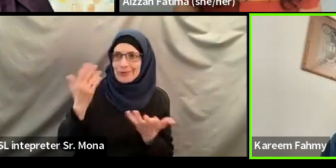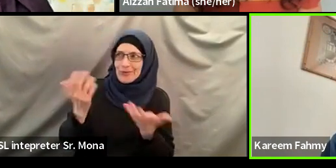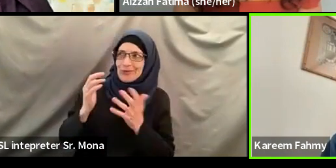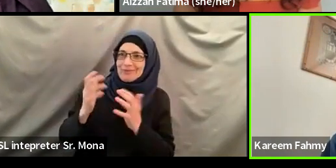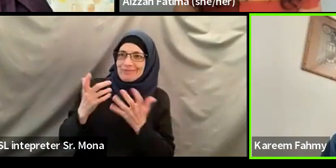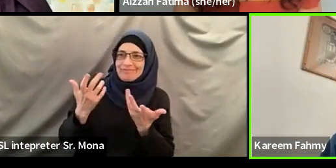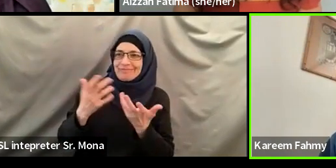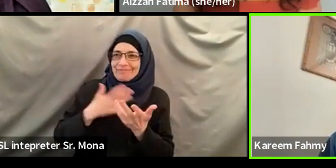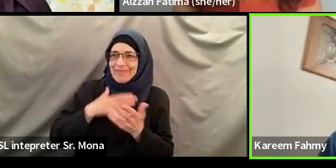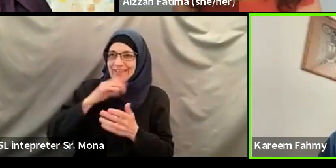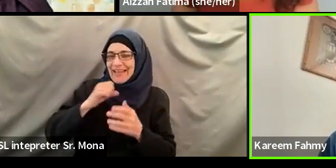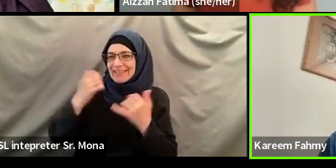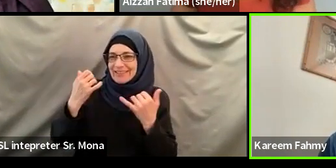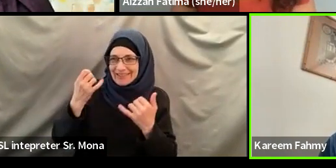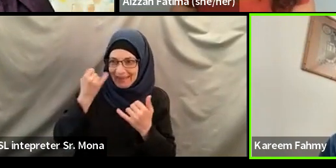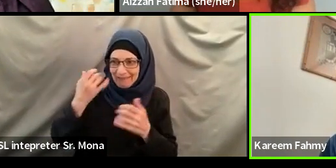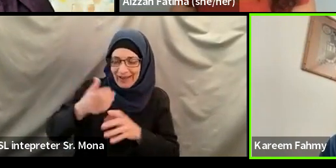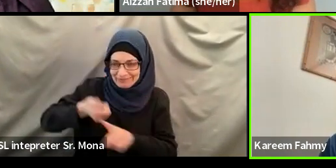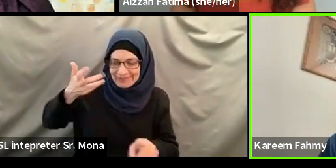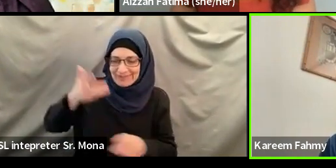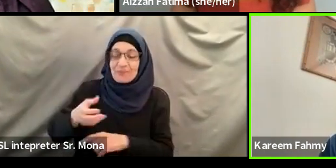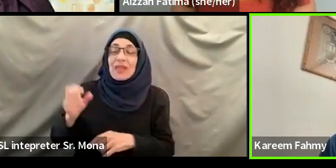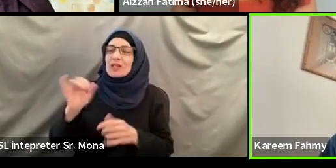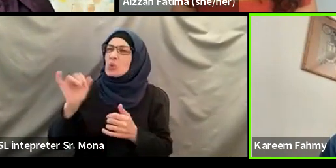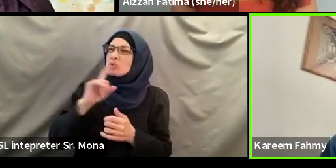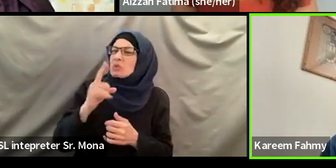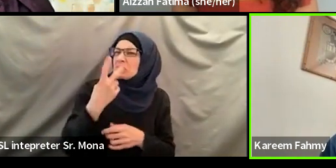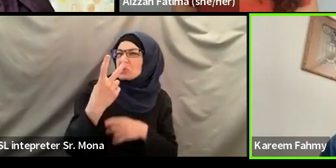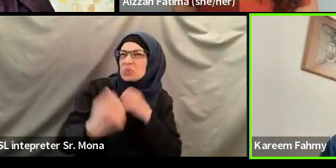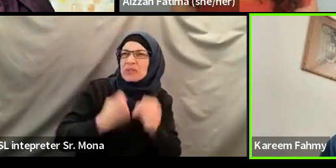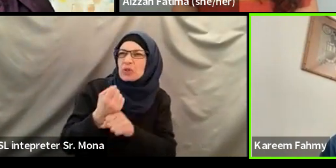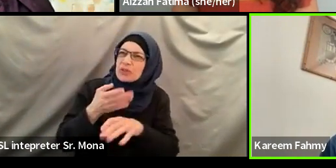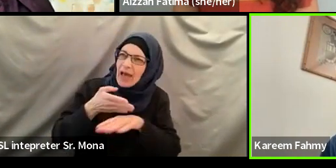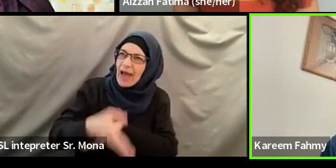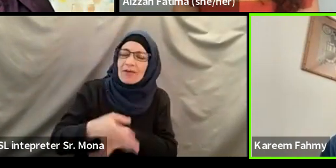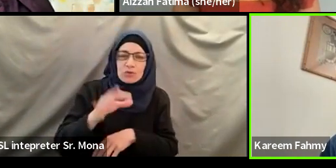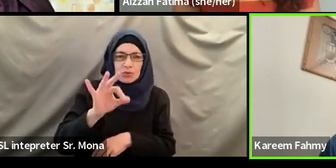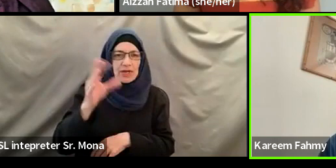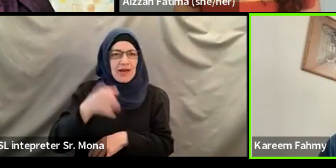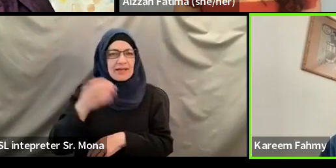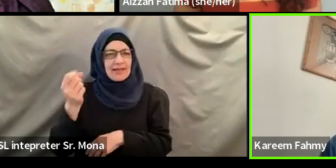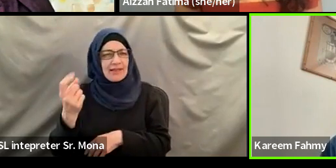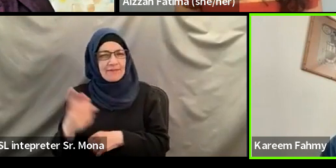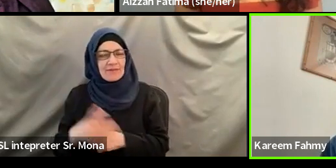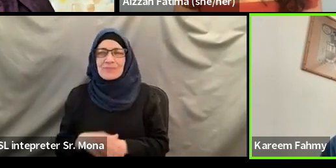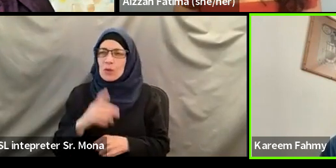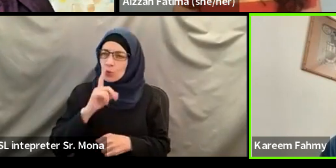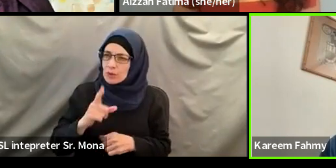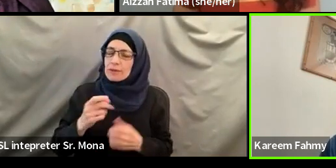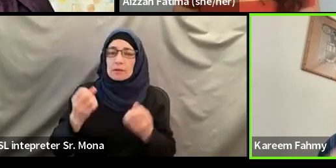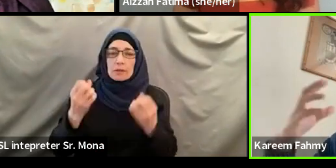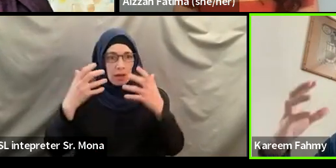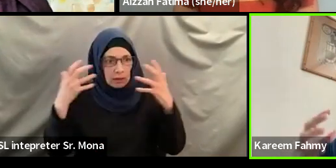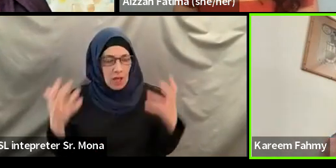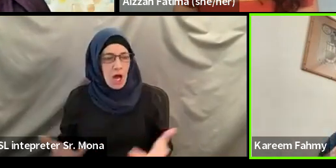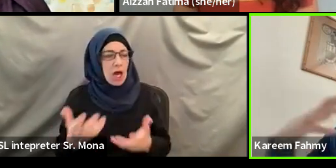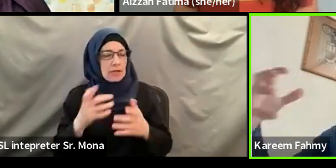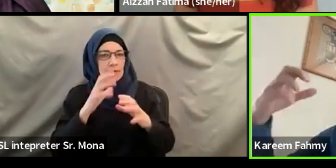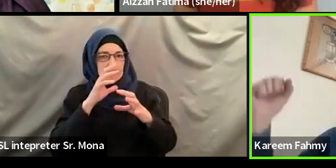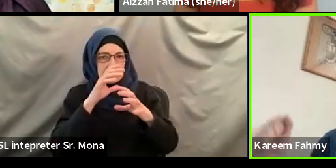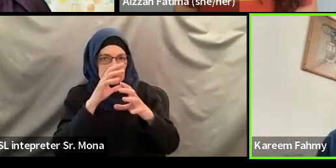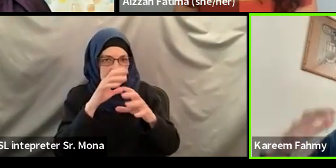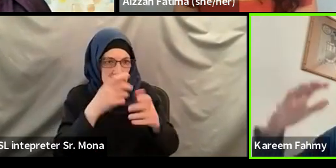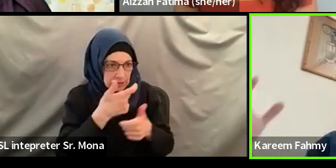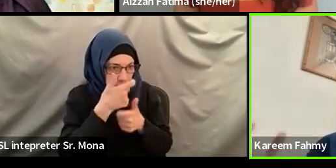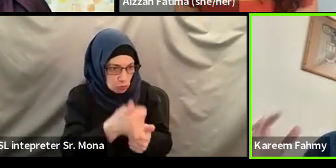years after 9/11, and there was, certainly a lot of interest in like, well, how are we gonna